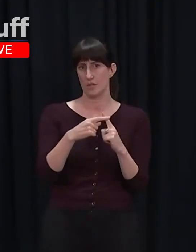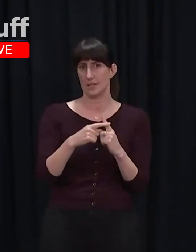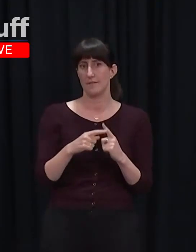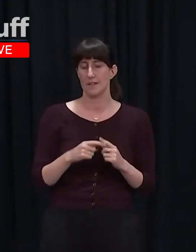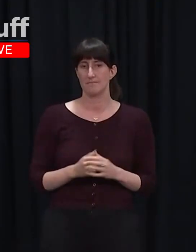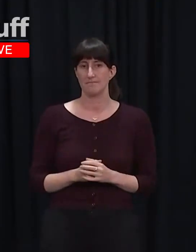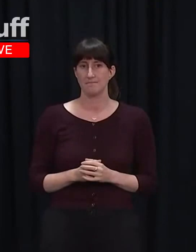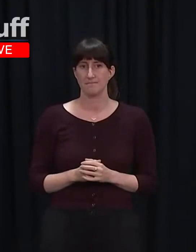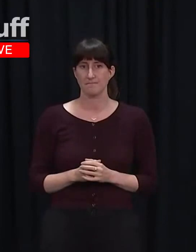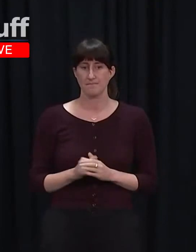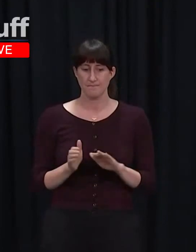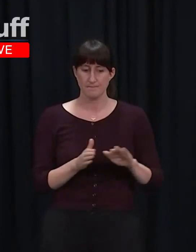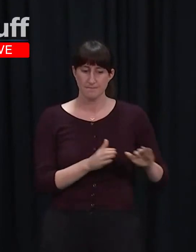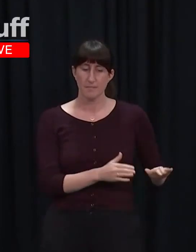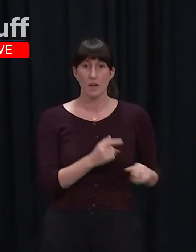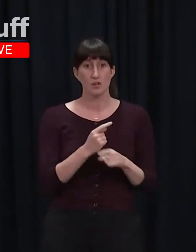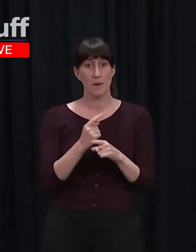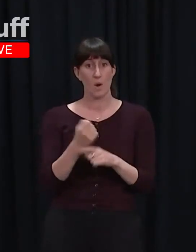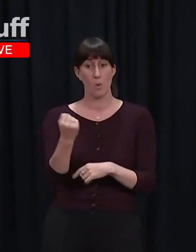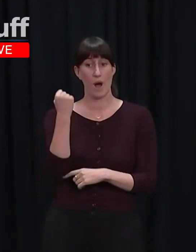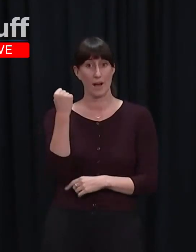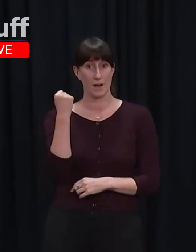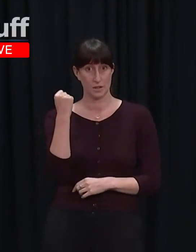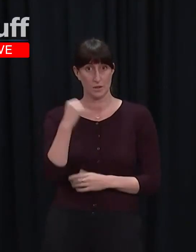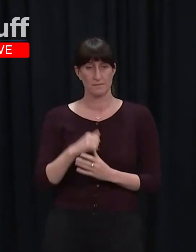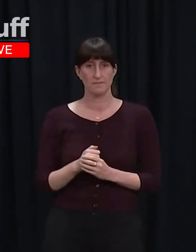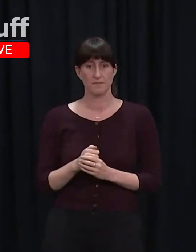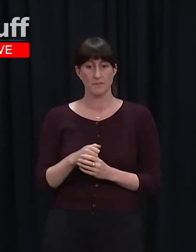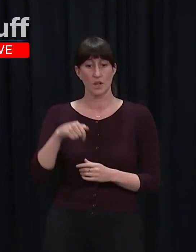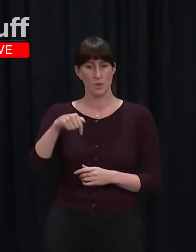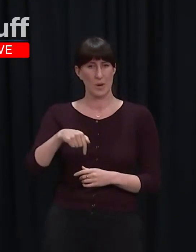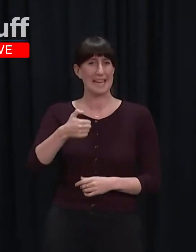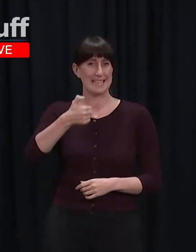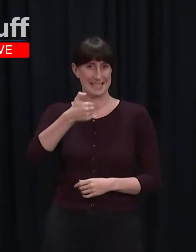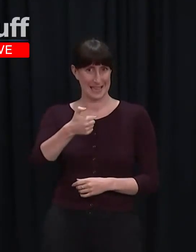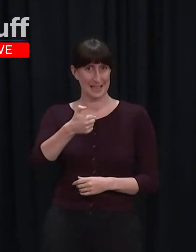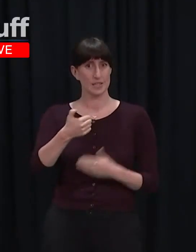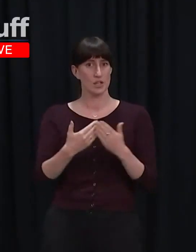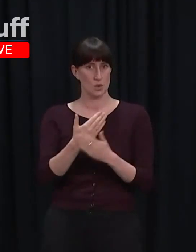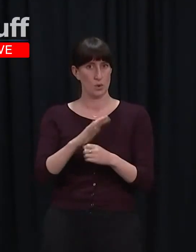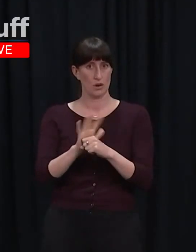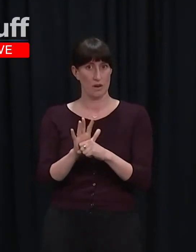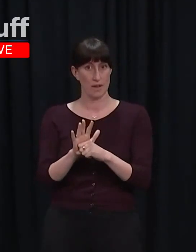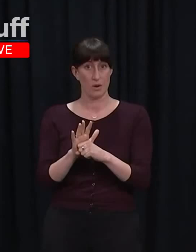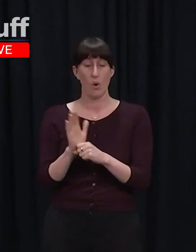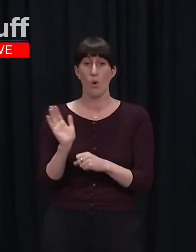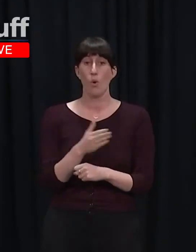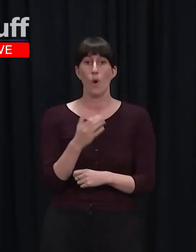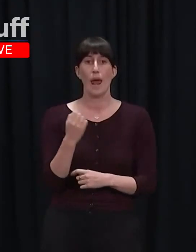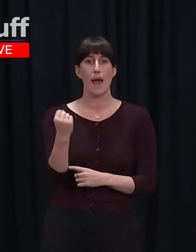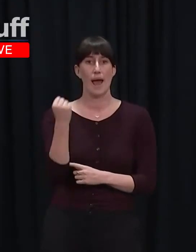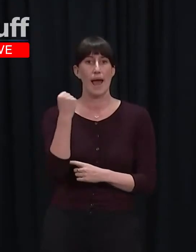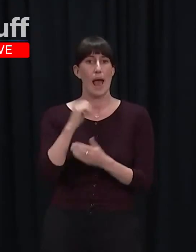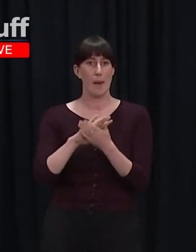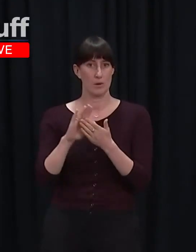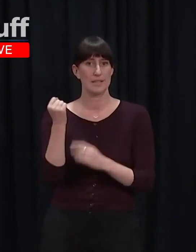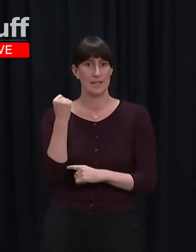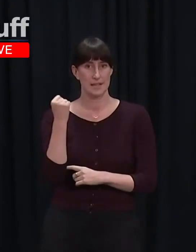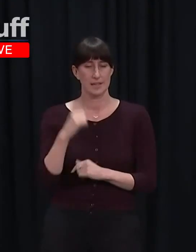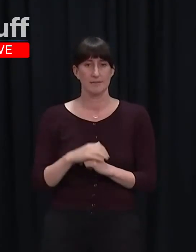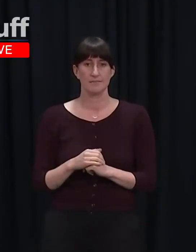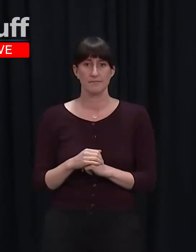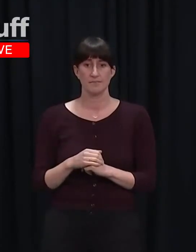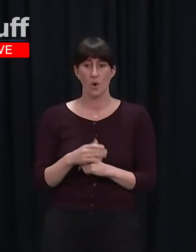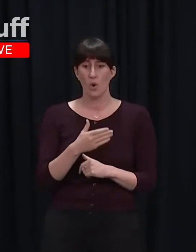Turning now to Waikato, where, as I said, 6 of today's new cases are. These are all in Hamilton. All are known contacts